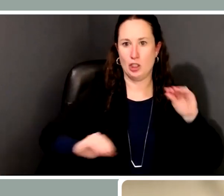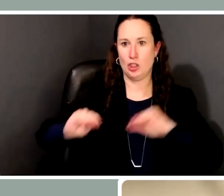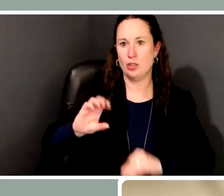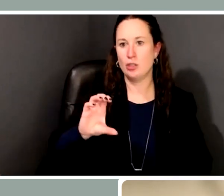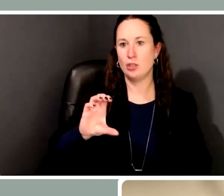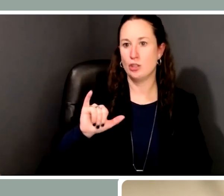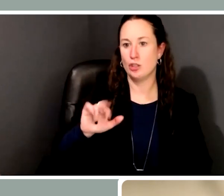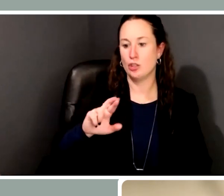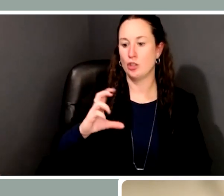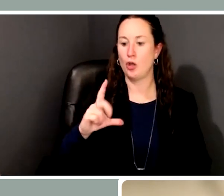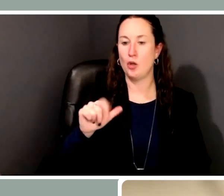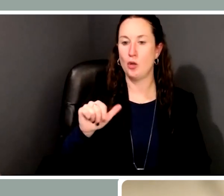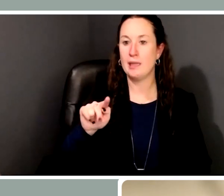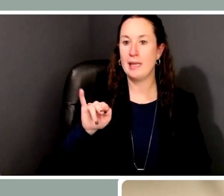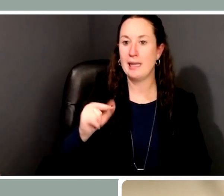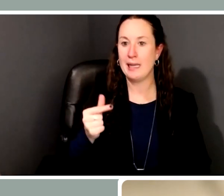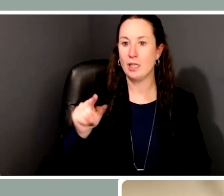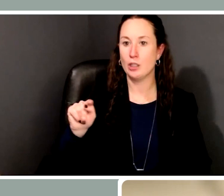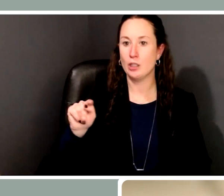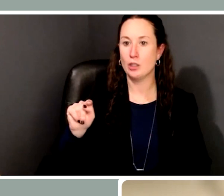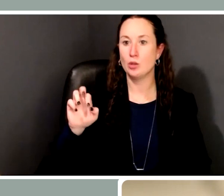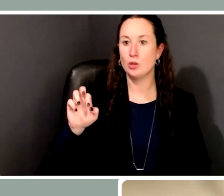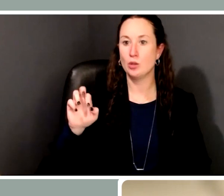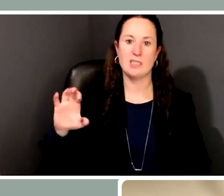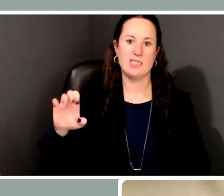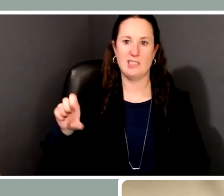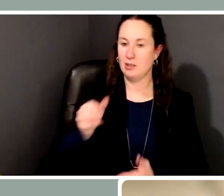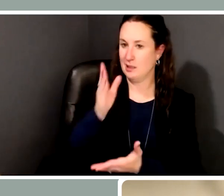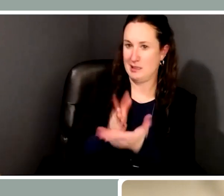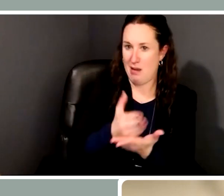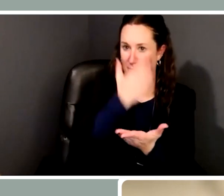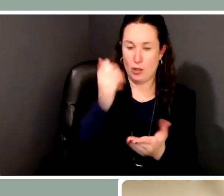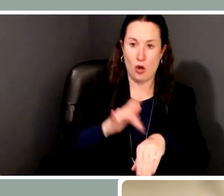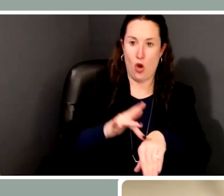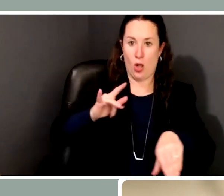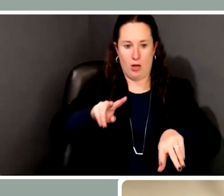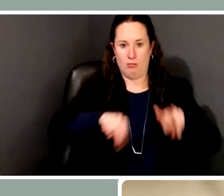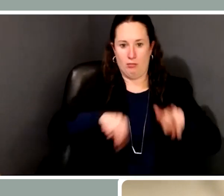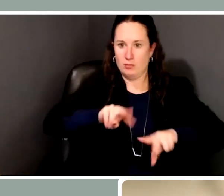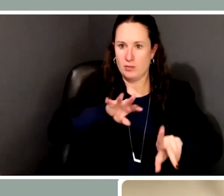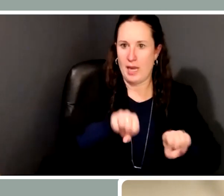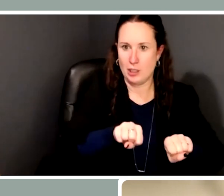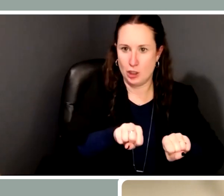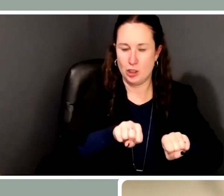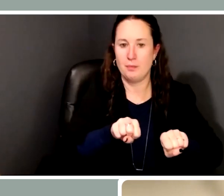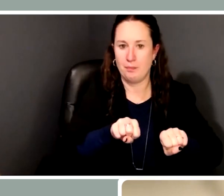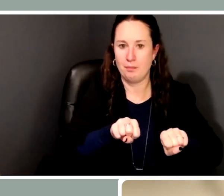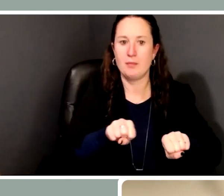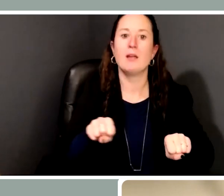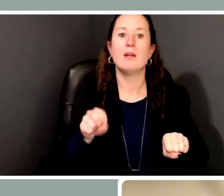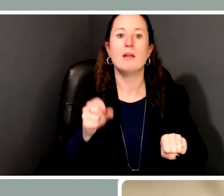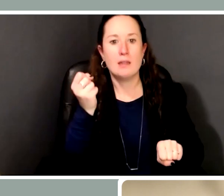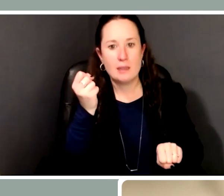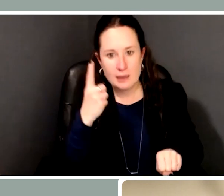other techniques that come and that are helpful. But we want to make sure